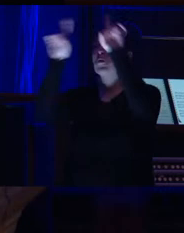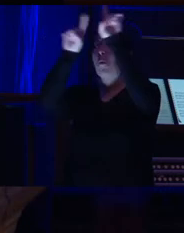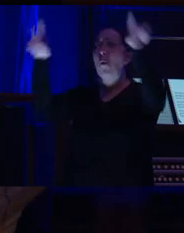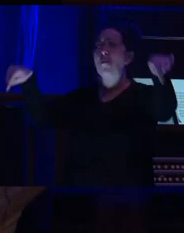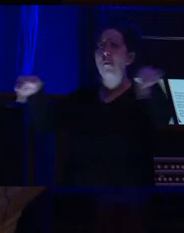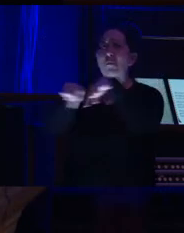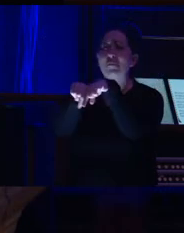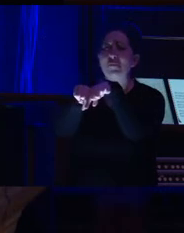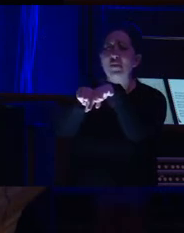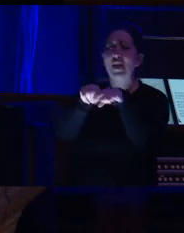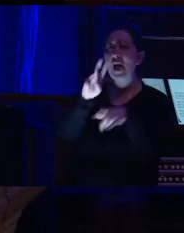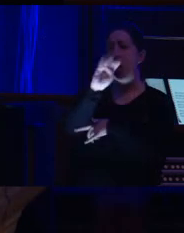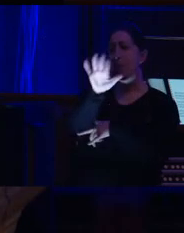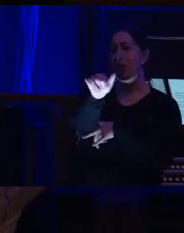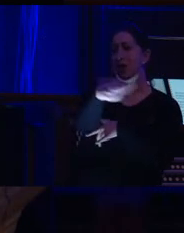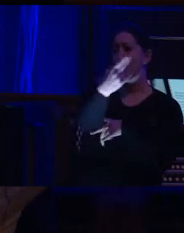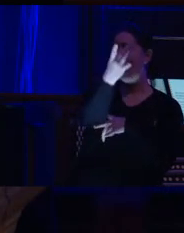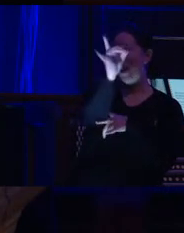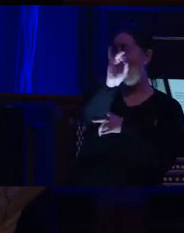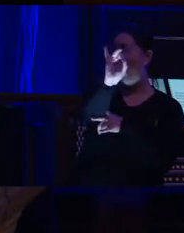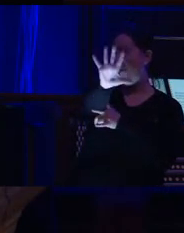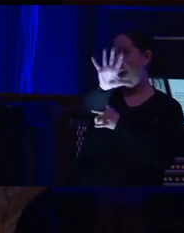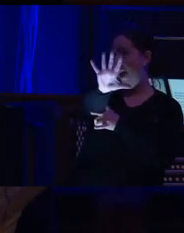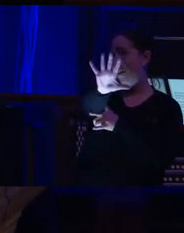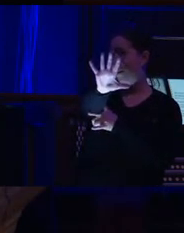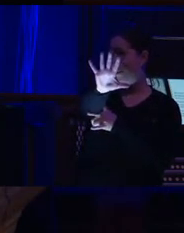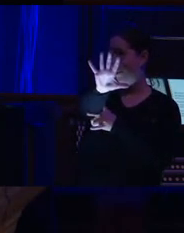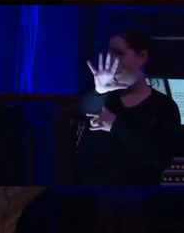read Michigan 85,